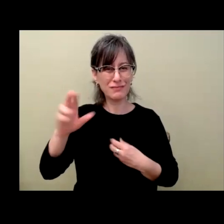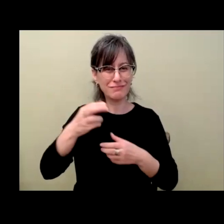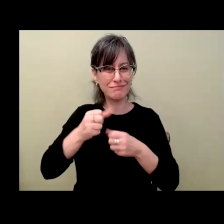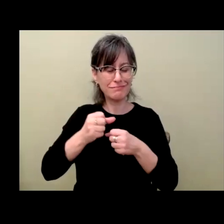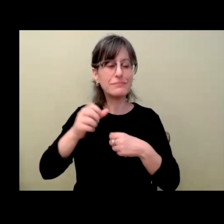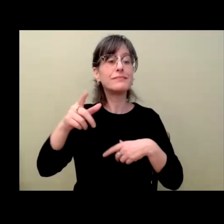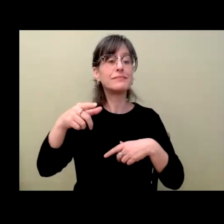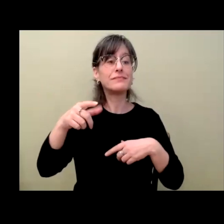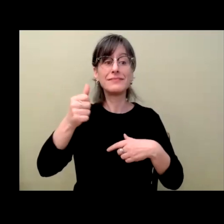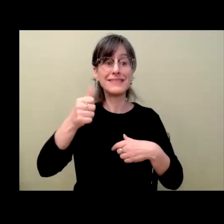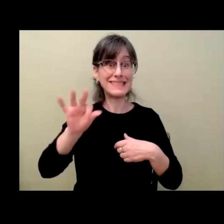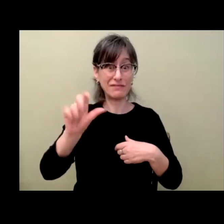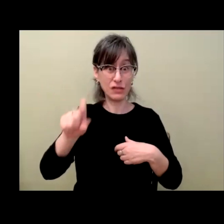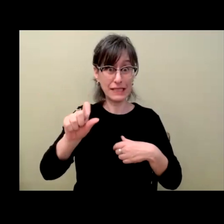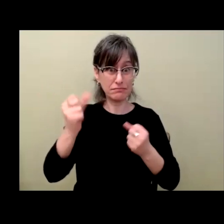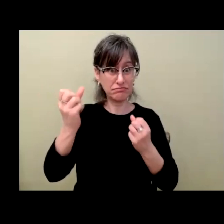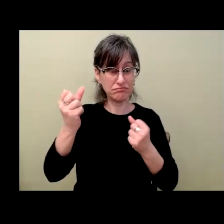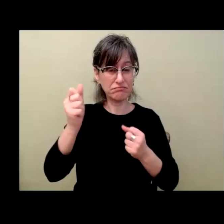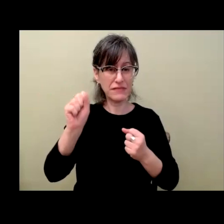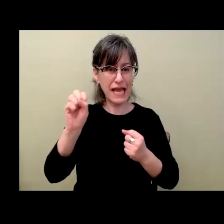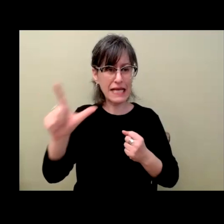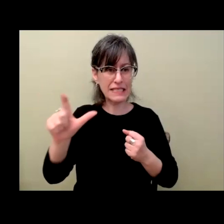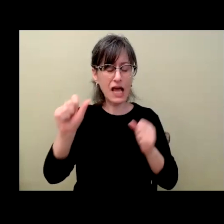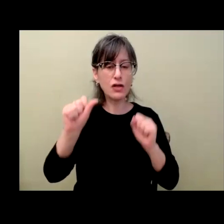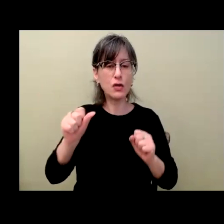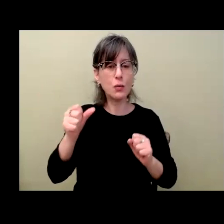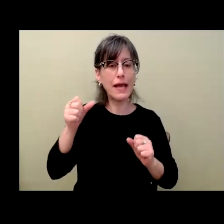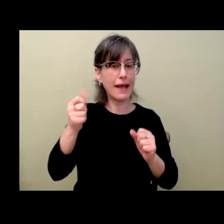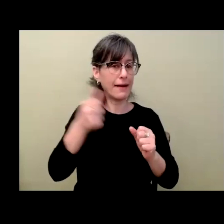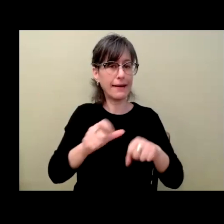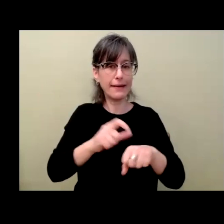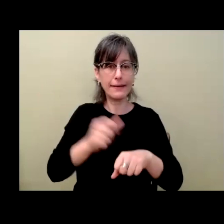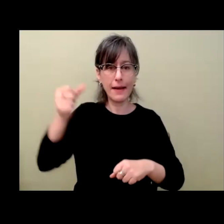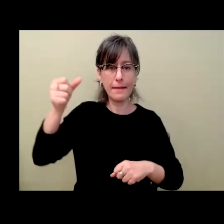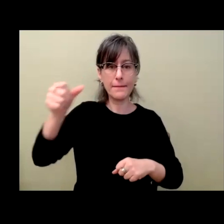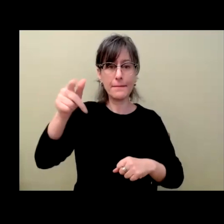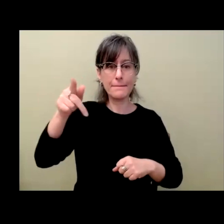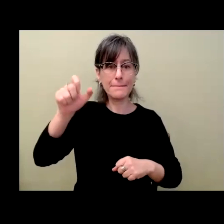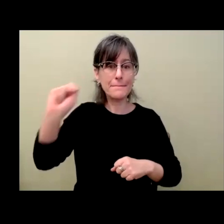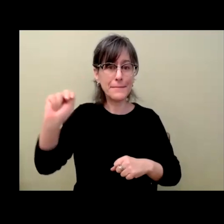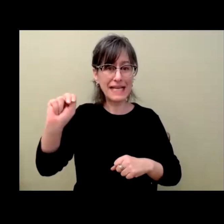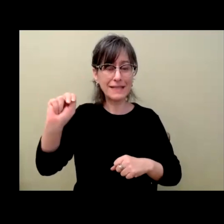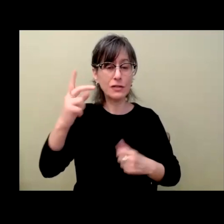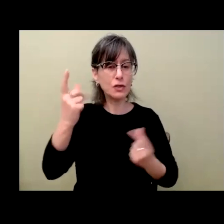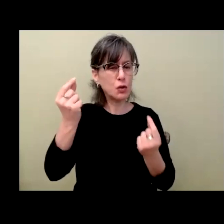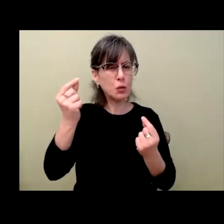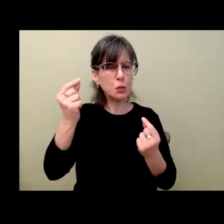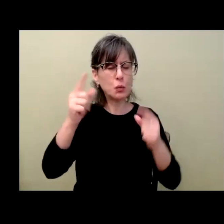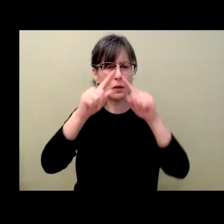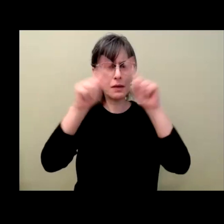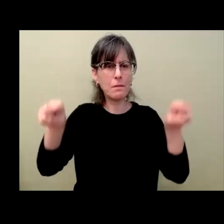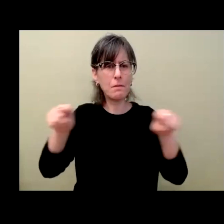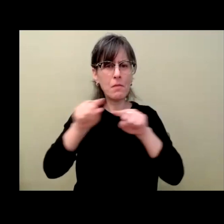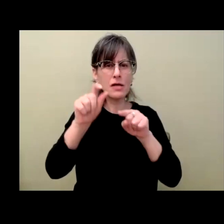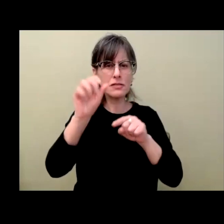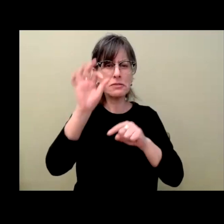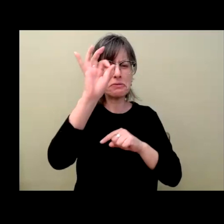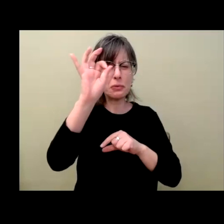at any point during the presentations to pin their videos with the 3 small dots in the corner of your video